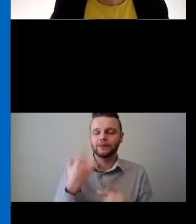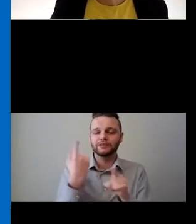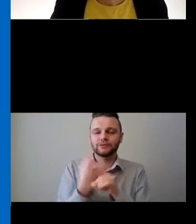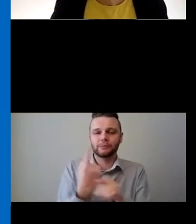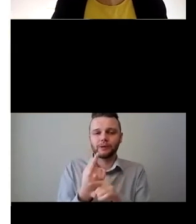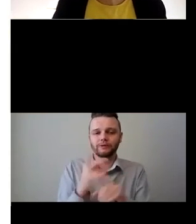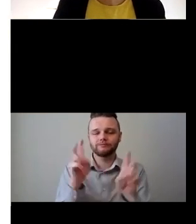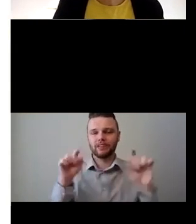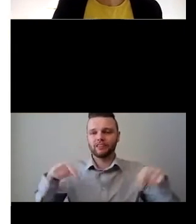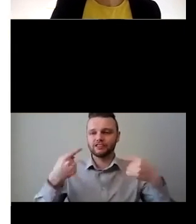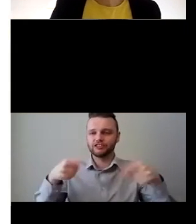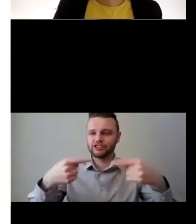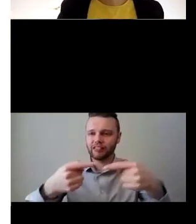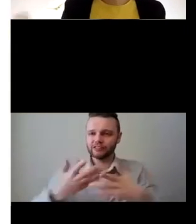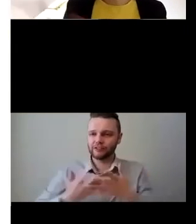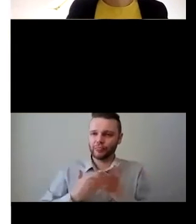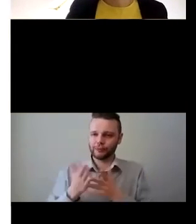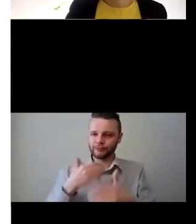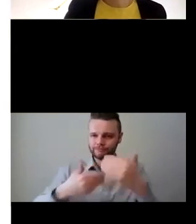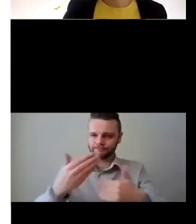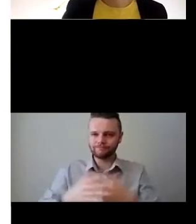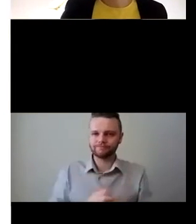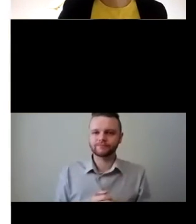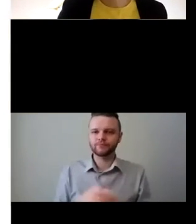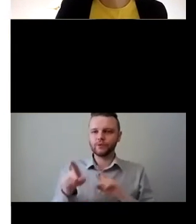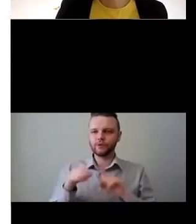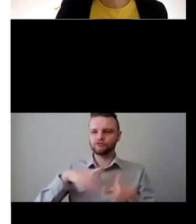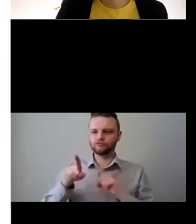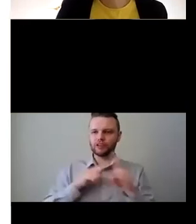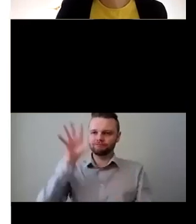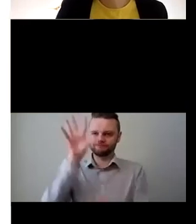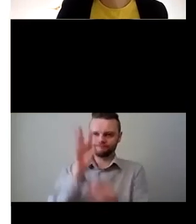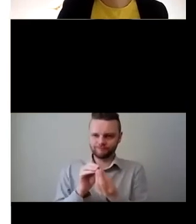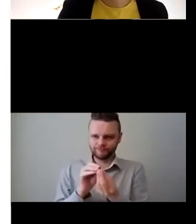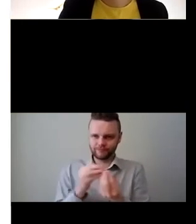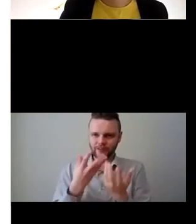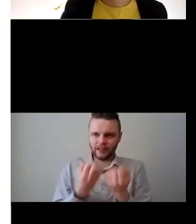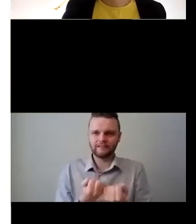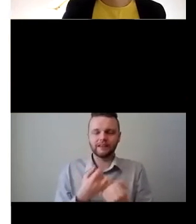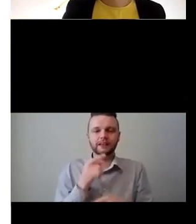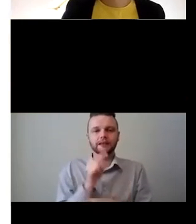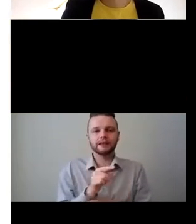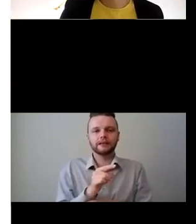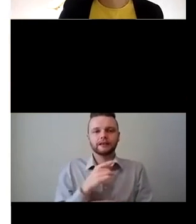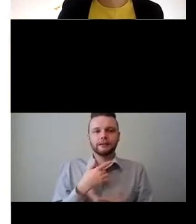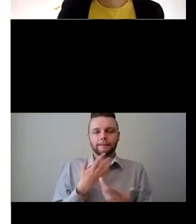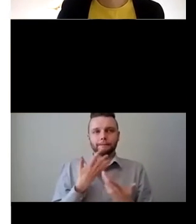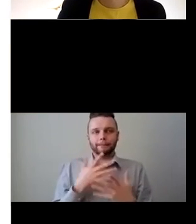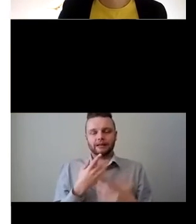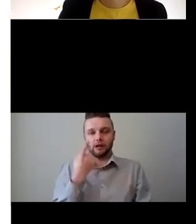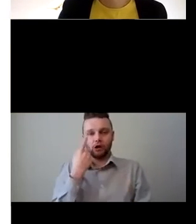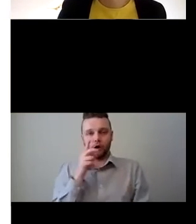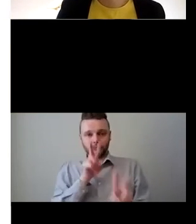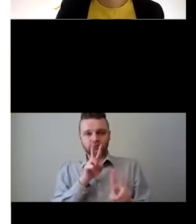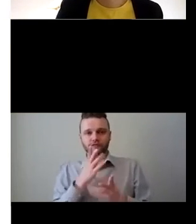the challenges throughout. So just to kind of sum it up, I mean, what we have at least been able to observe in